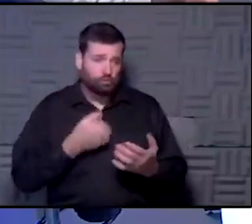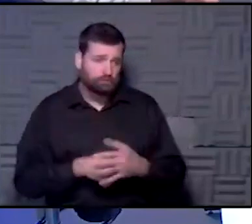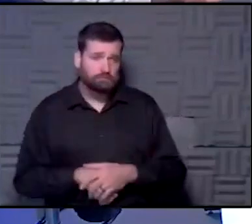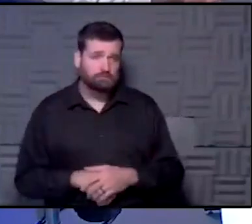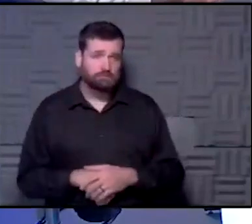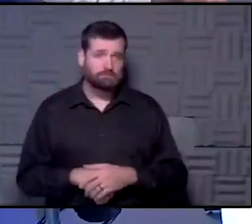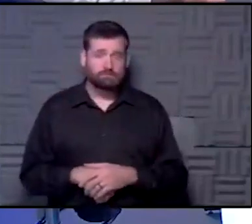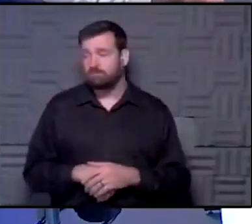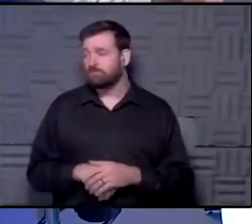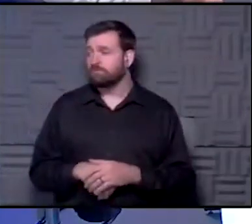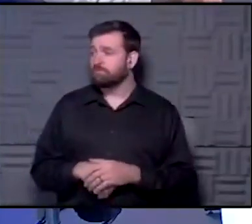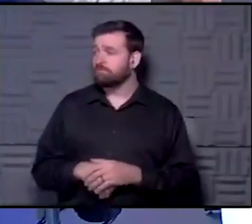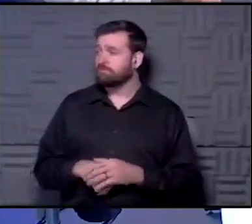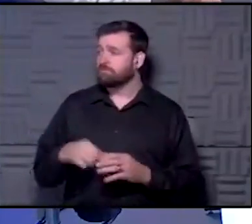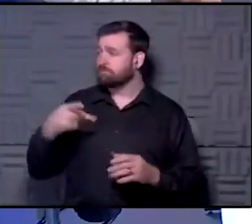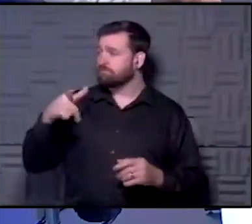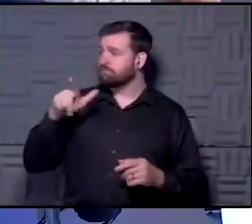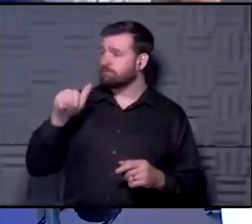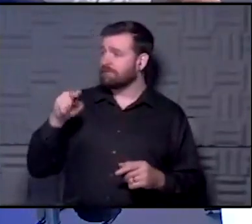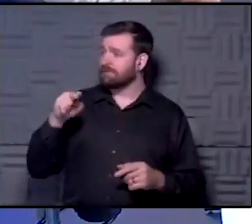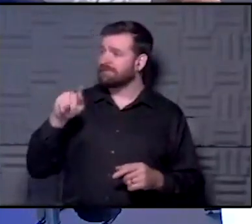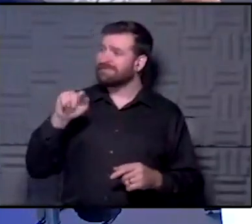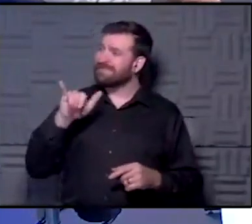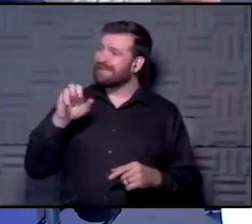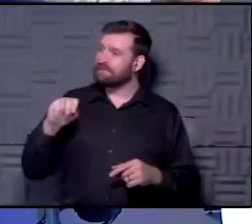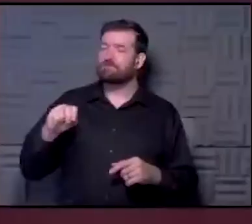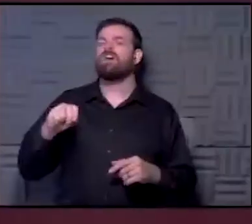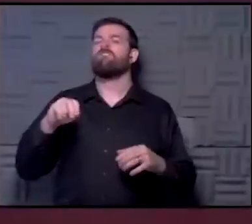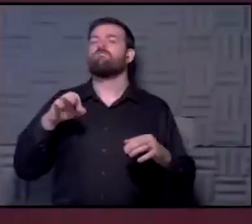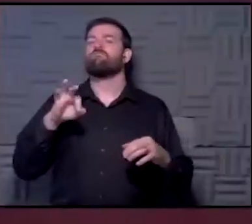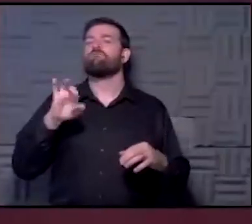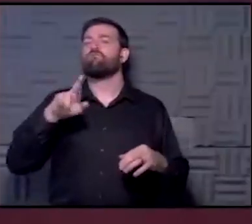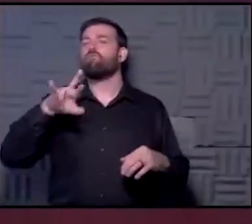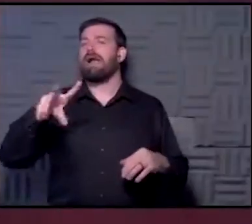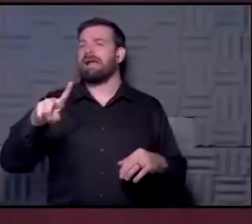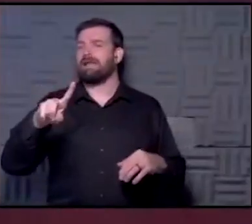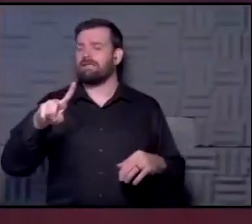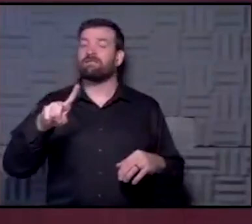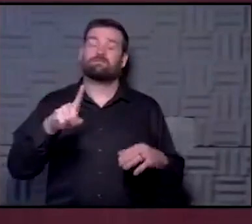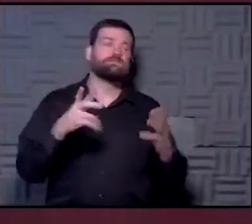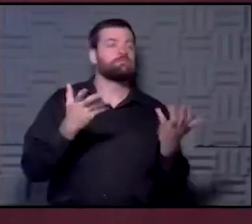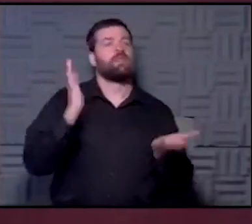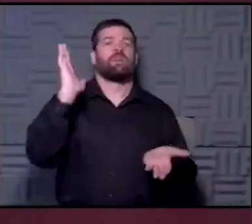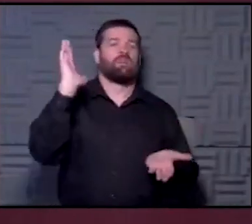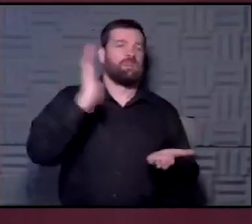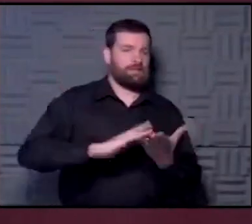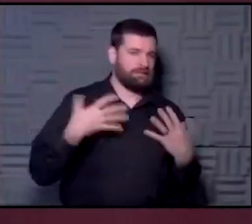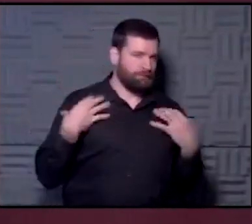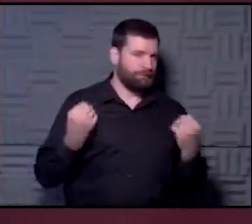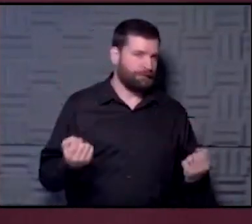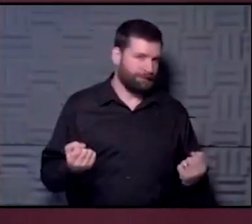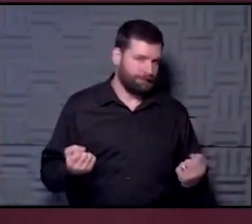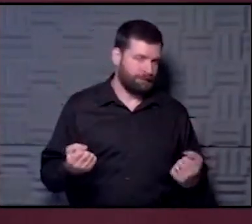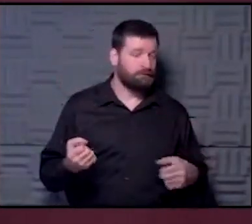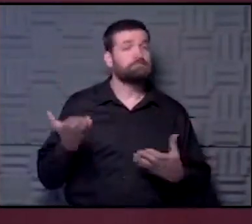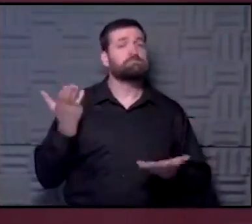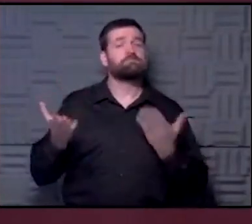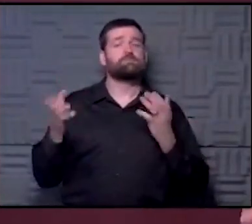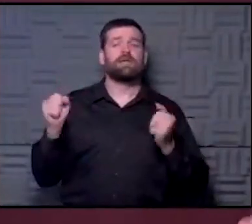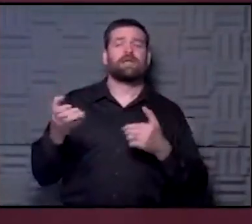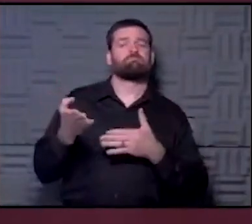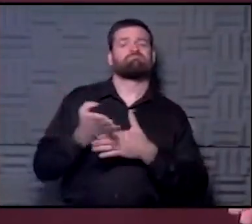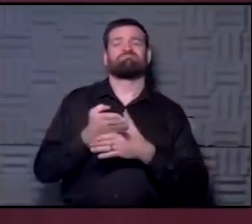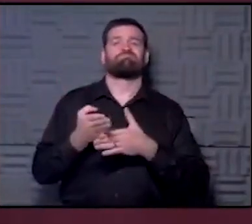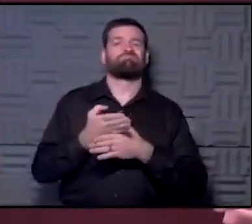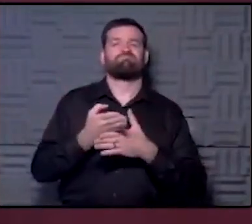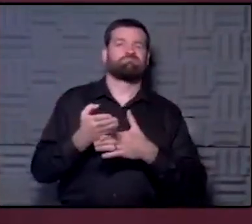I had to think Yeah. about that one How first. about Not fried as common. plantains? What about fried plantains? Well, the fried factor starts to kind of decrease that nutritional value. Maybe we can compromise and say